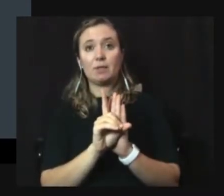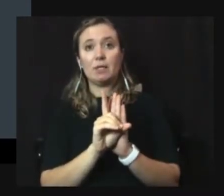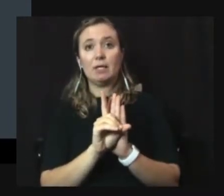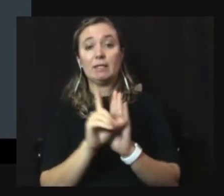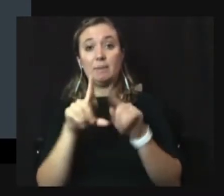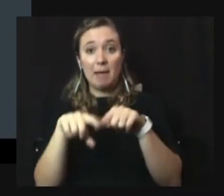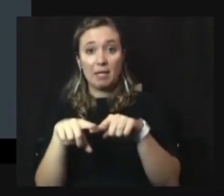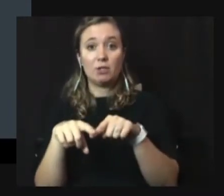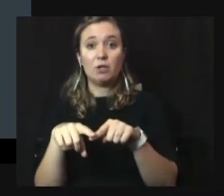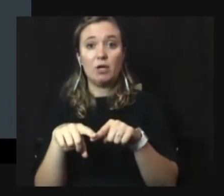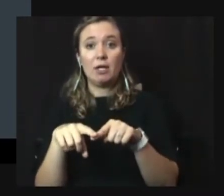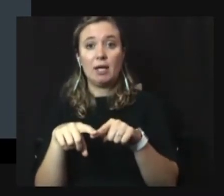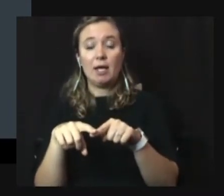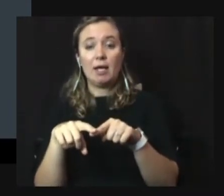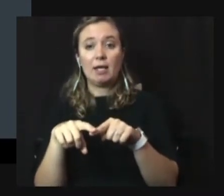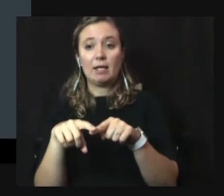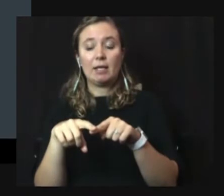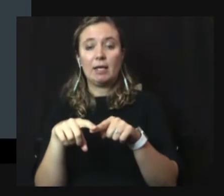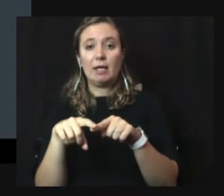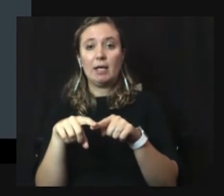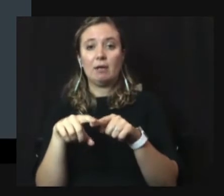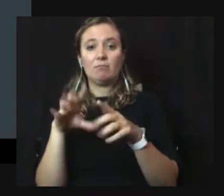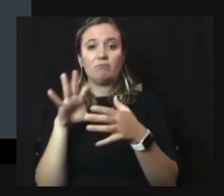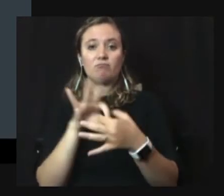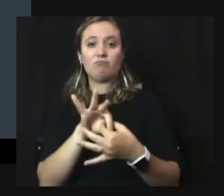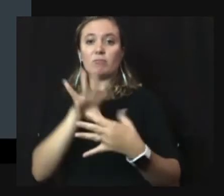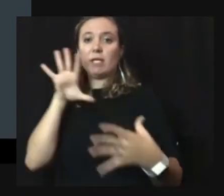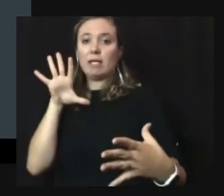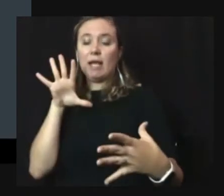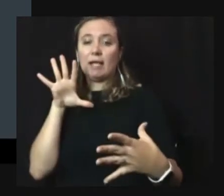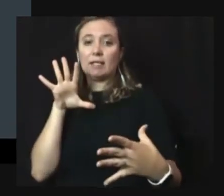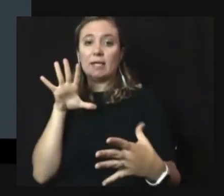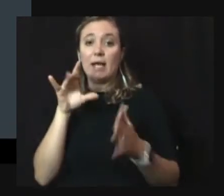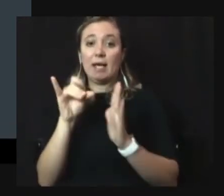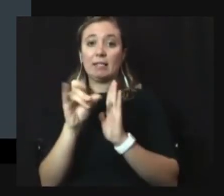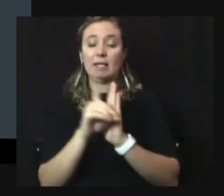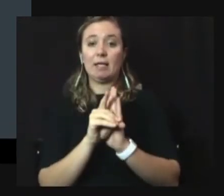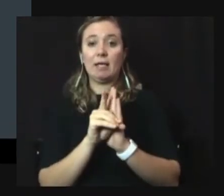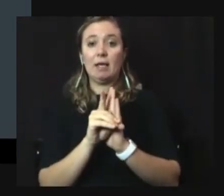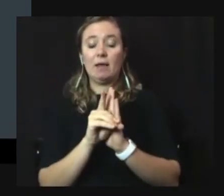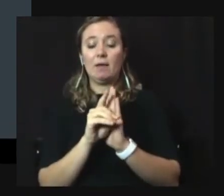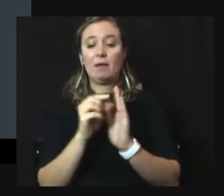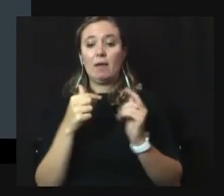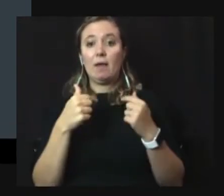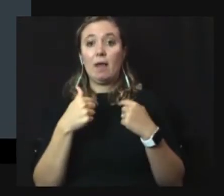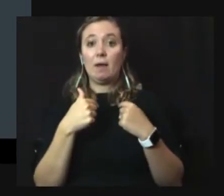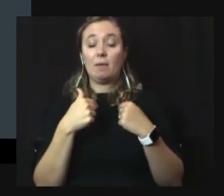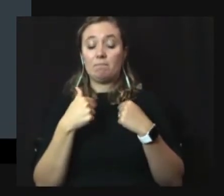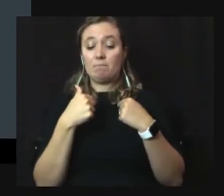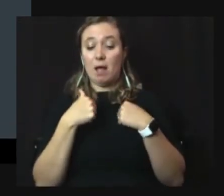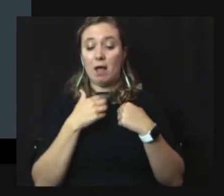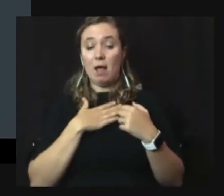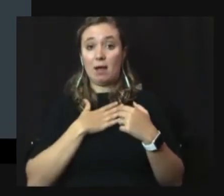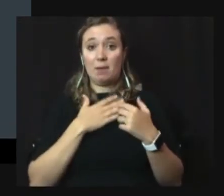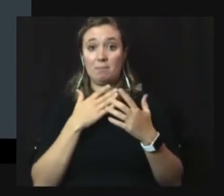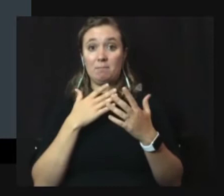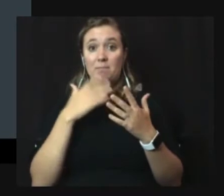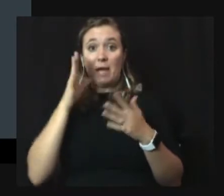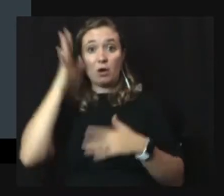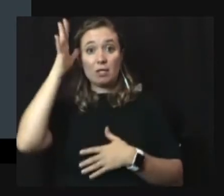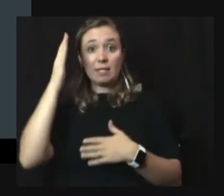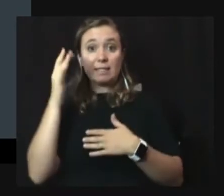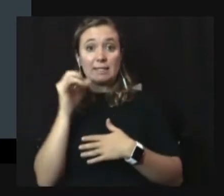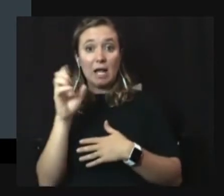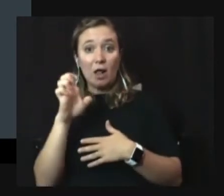a dissociated identity? Meaning, am I parenting from trauma? The first